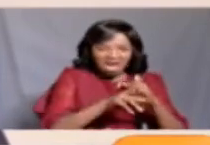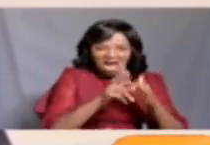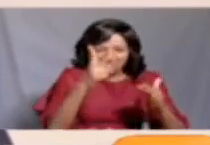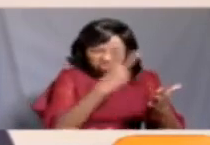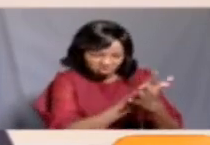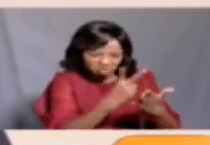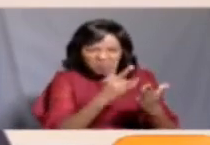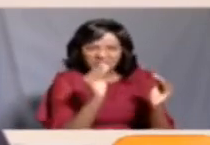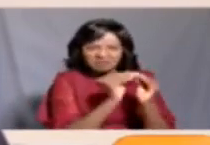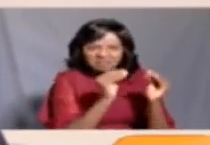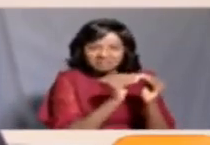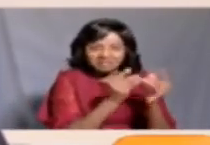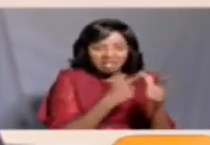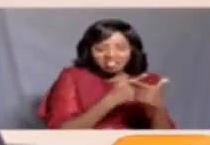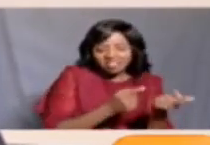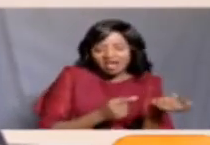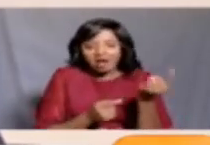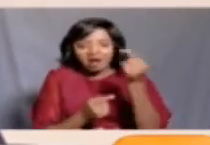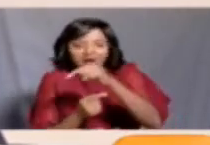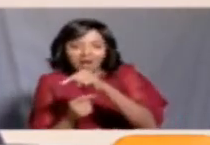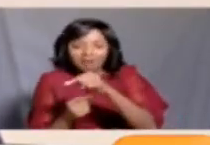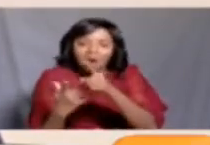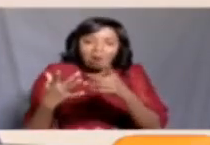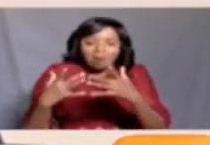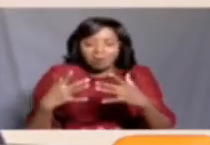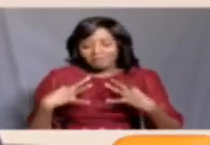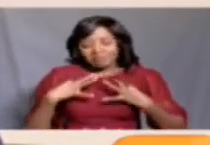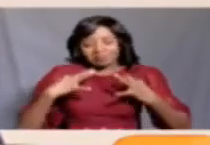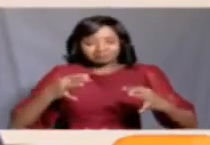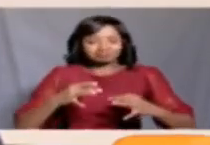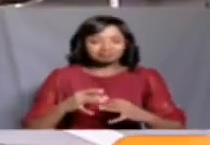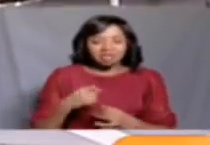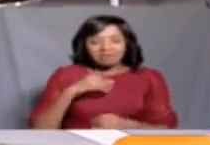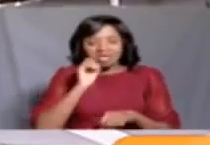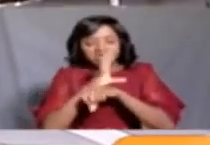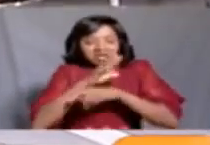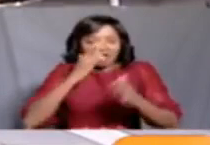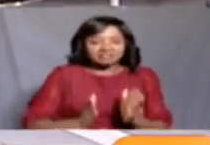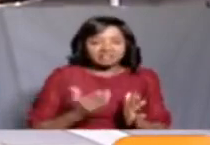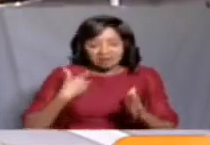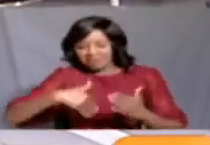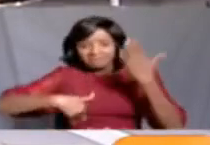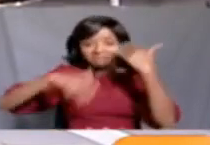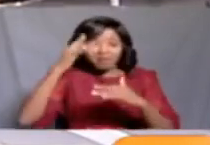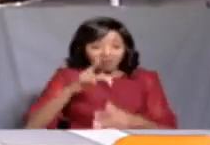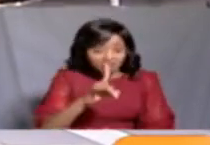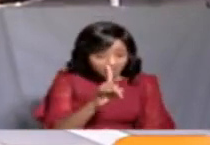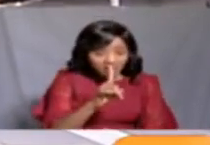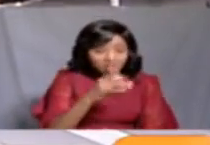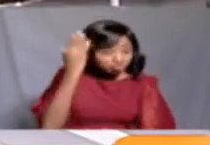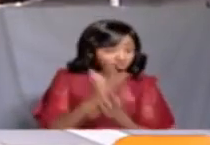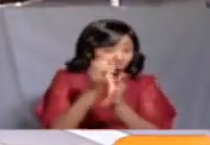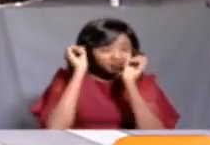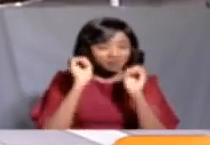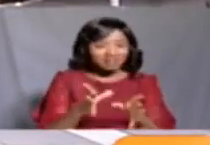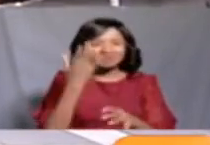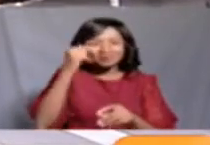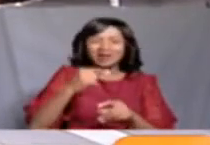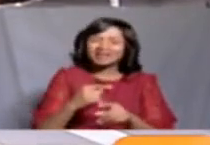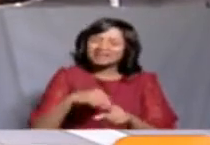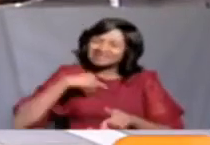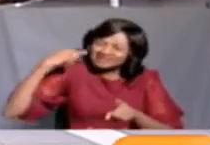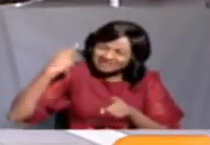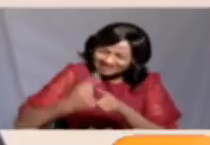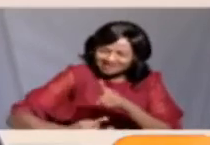My students here who are sitting here, I can tell you painfully for them, it's taken them years to get to where they are. And they've not yet even